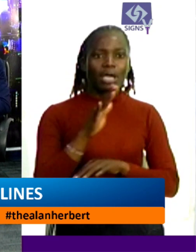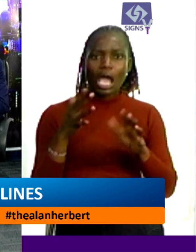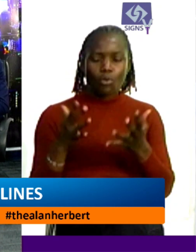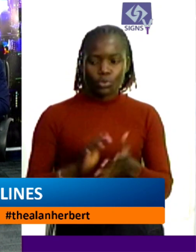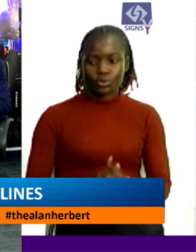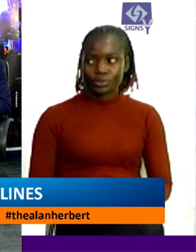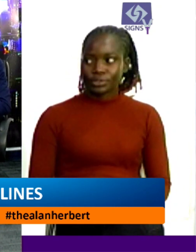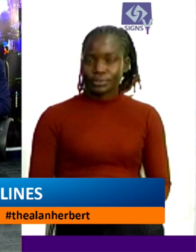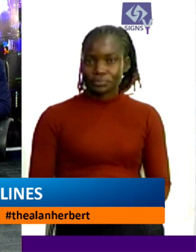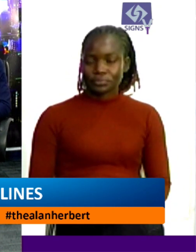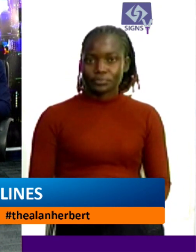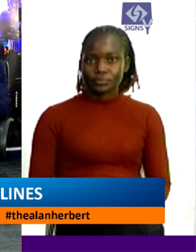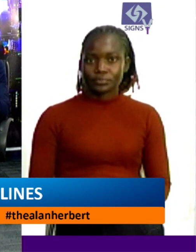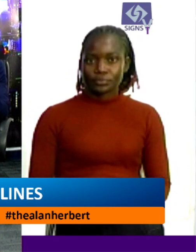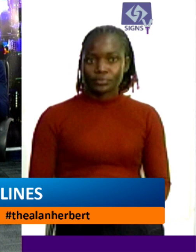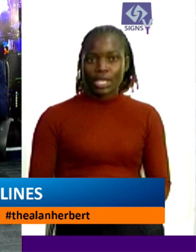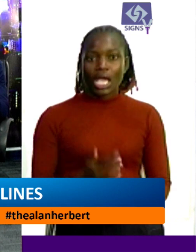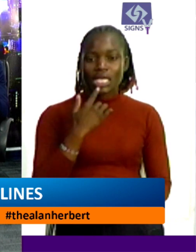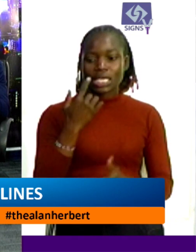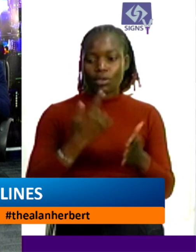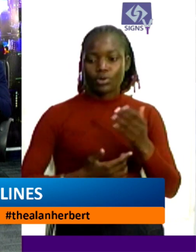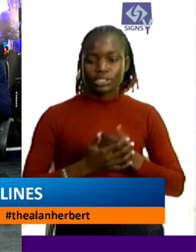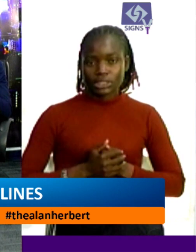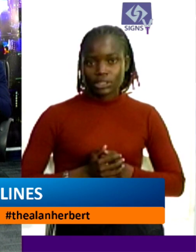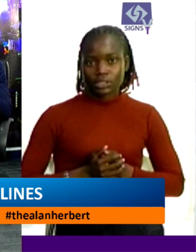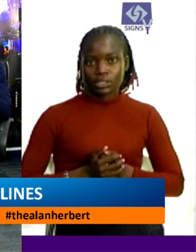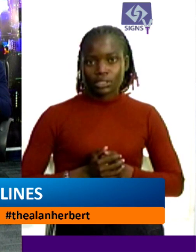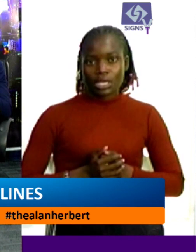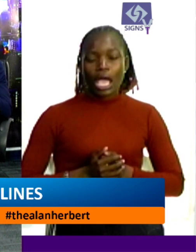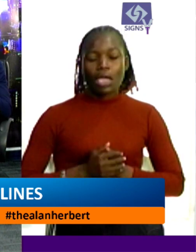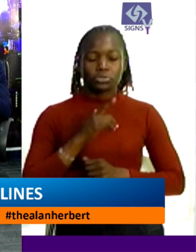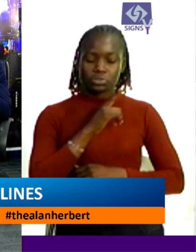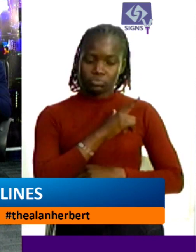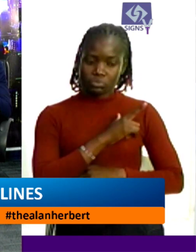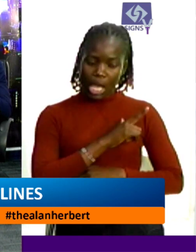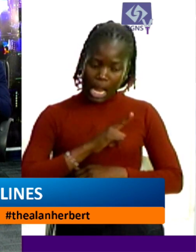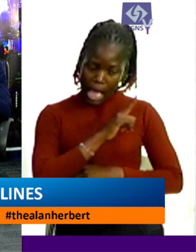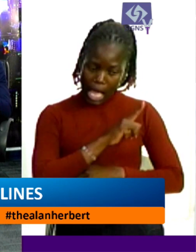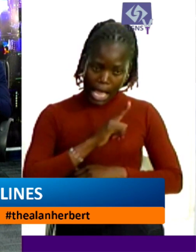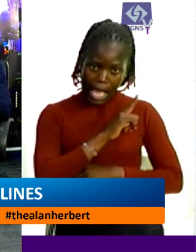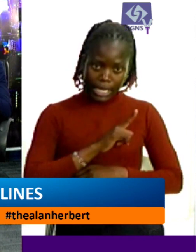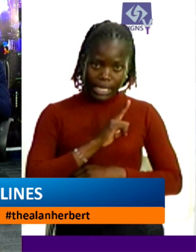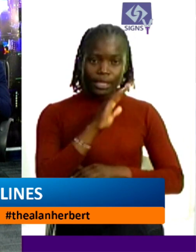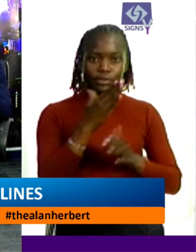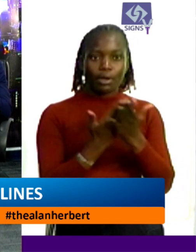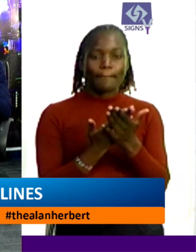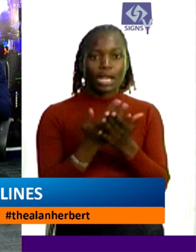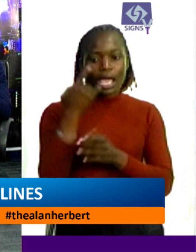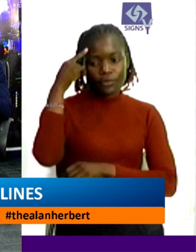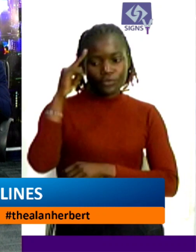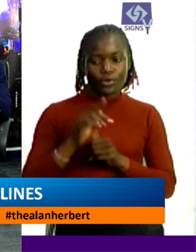that? Yes, so I have to say also I was fortunate also enough to apply for the